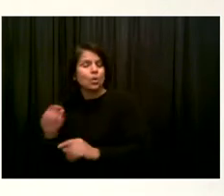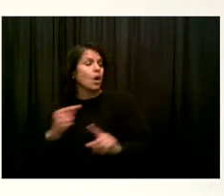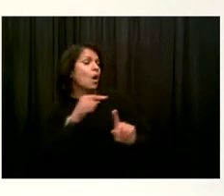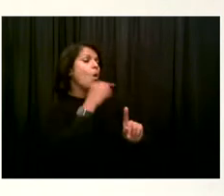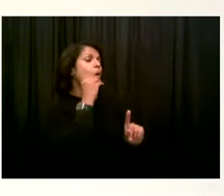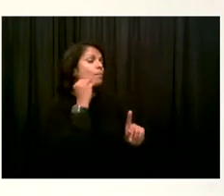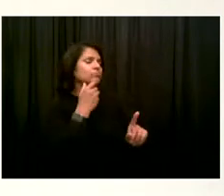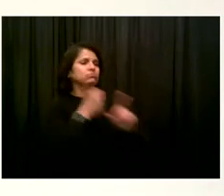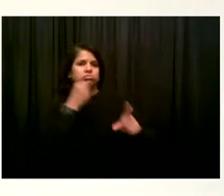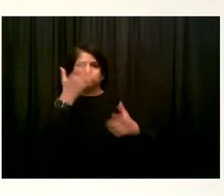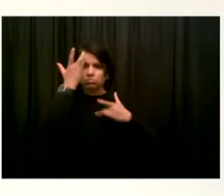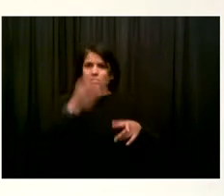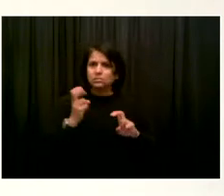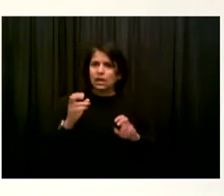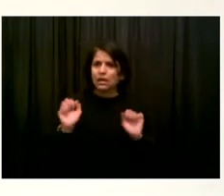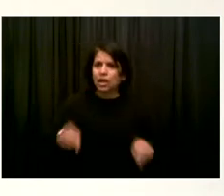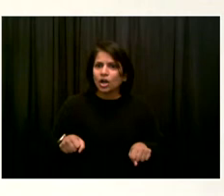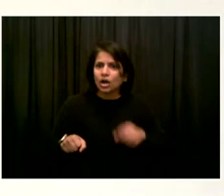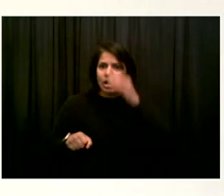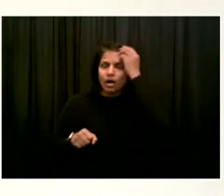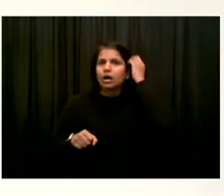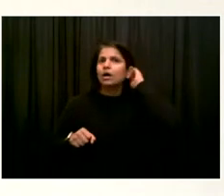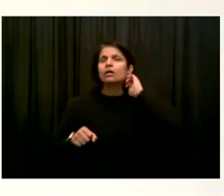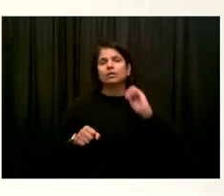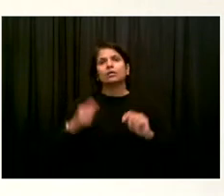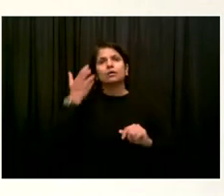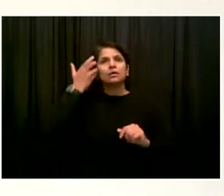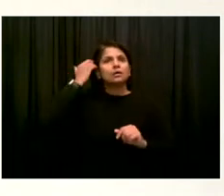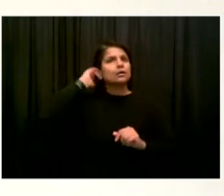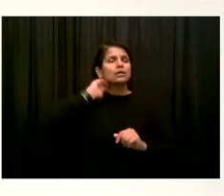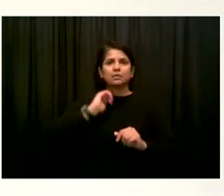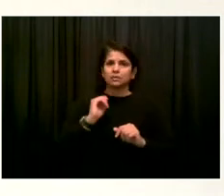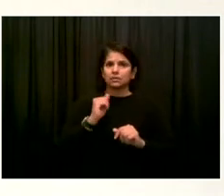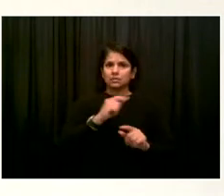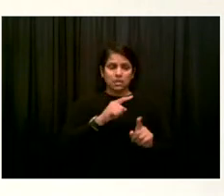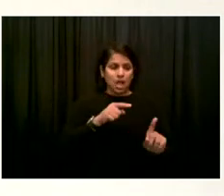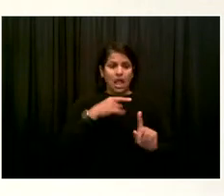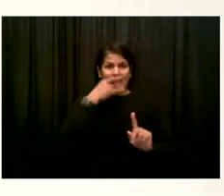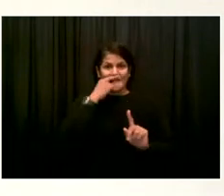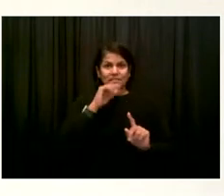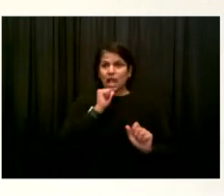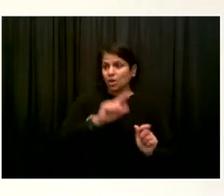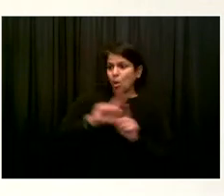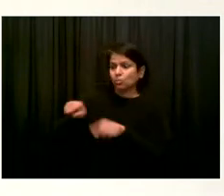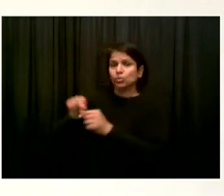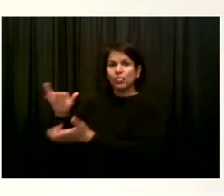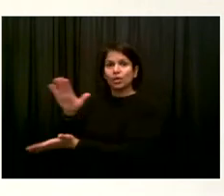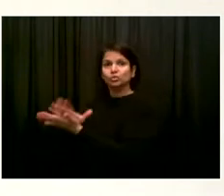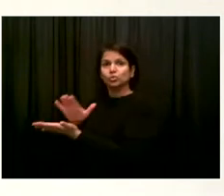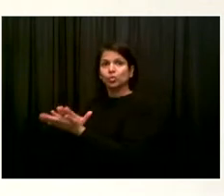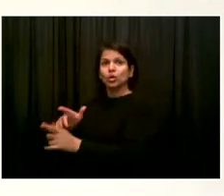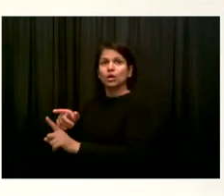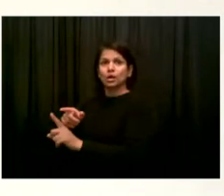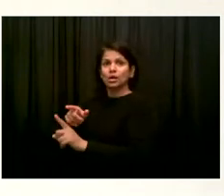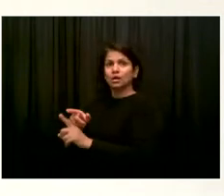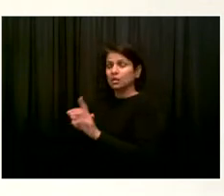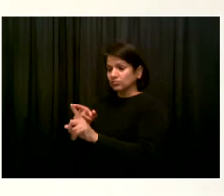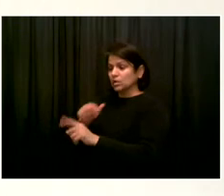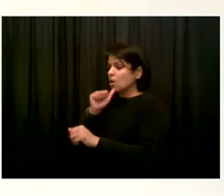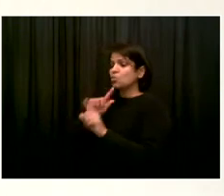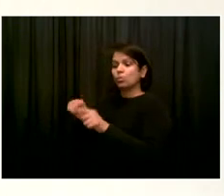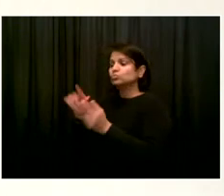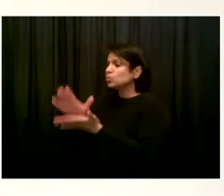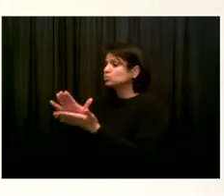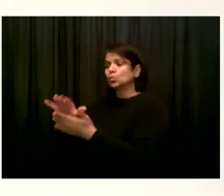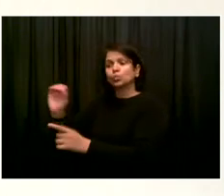to safe spaces, and adults who are trained in working with children. And so I think we have to